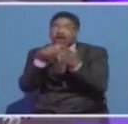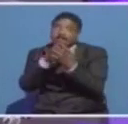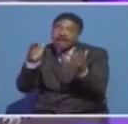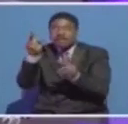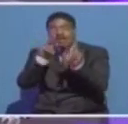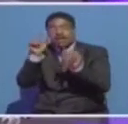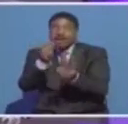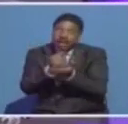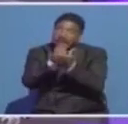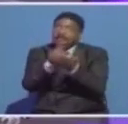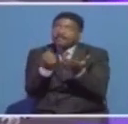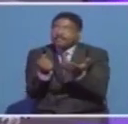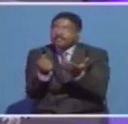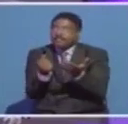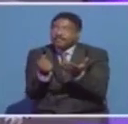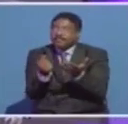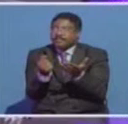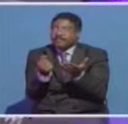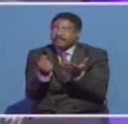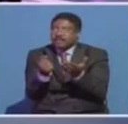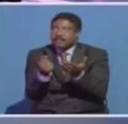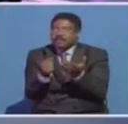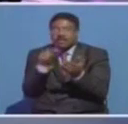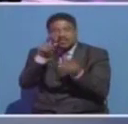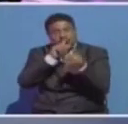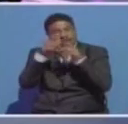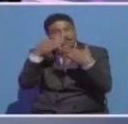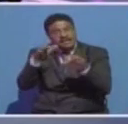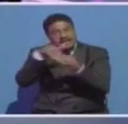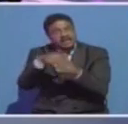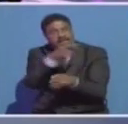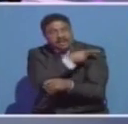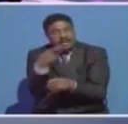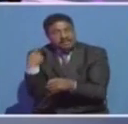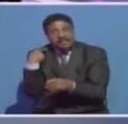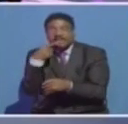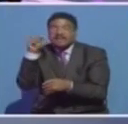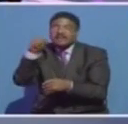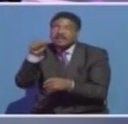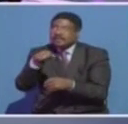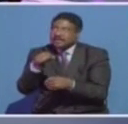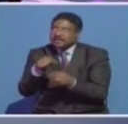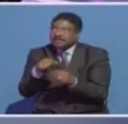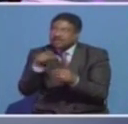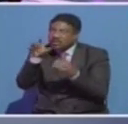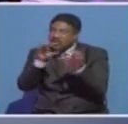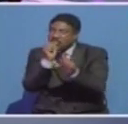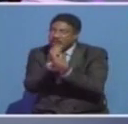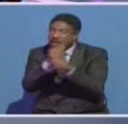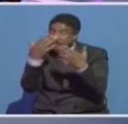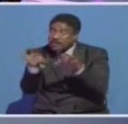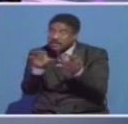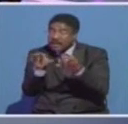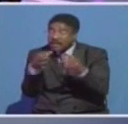have putting in yourself. Yes. As a sign of community. You did talk about this in Parliament, I know, some time back. Yes, we did. How much work have you done? The work is